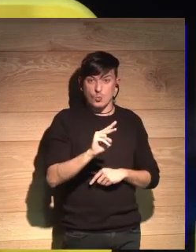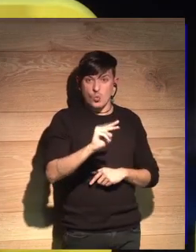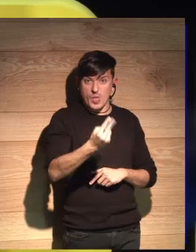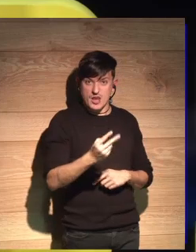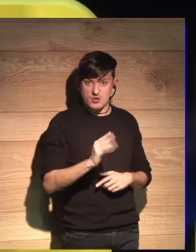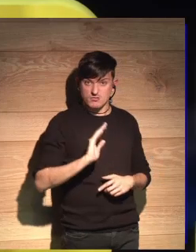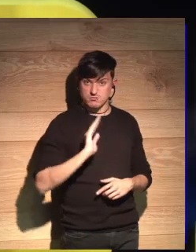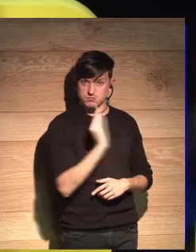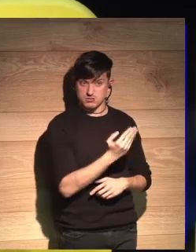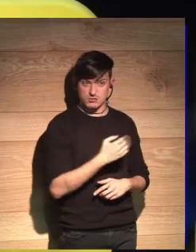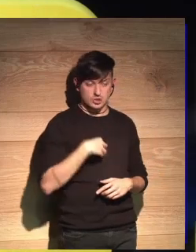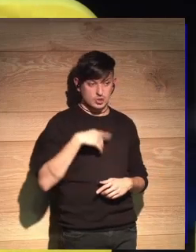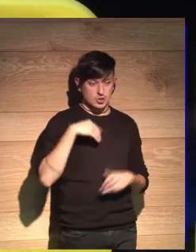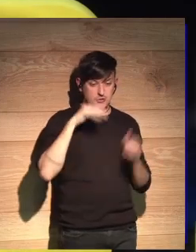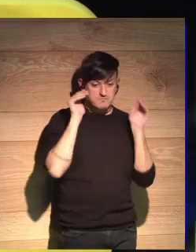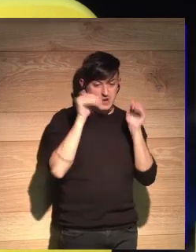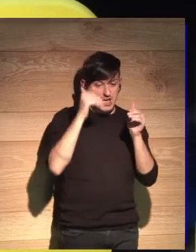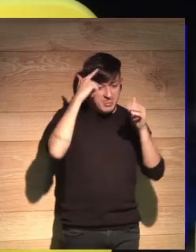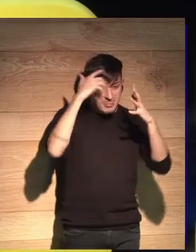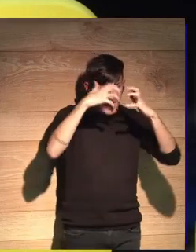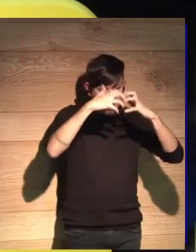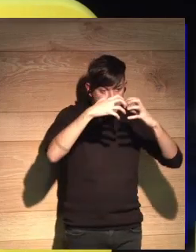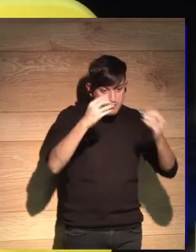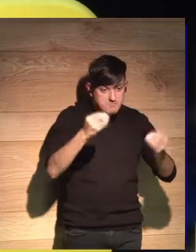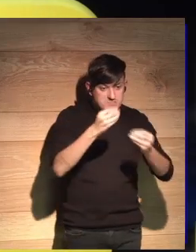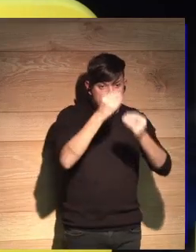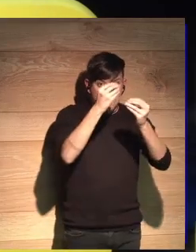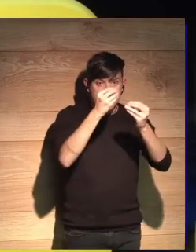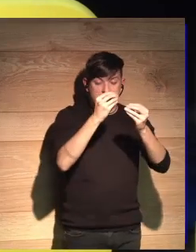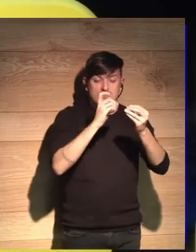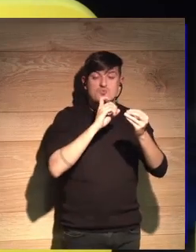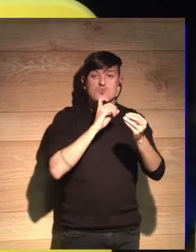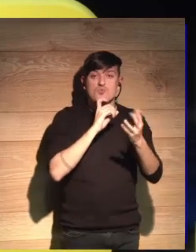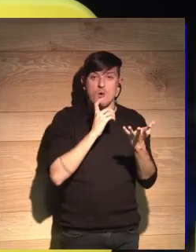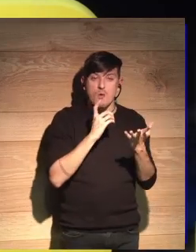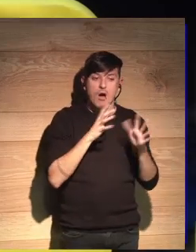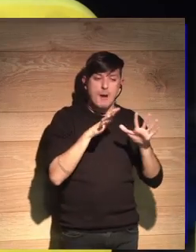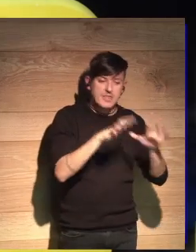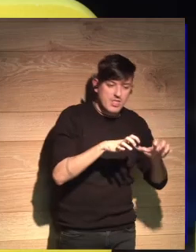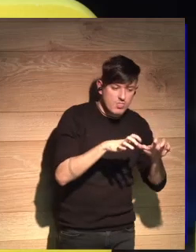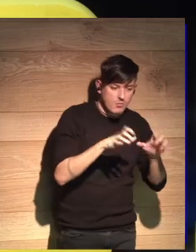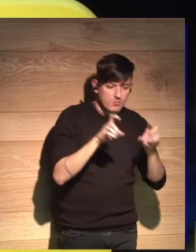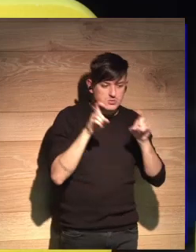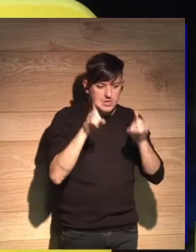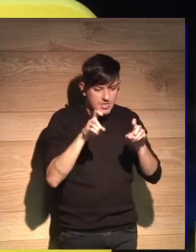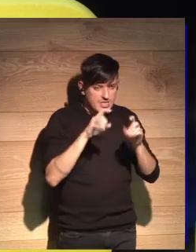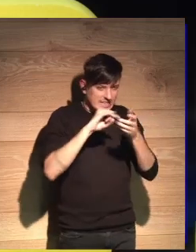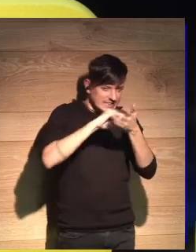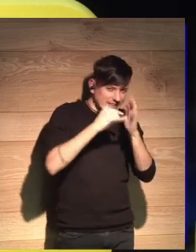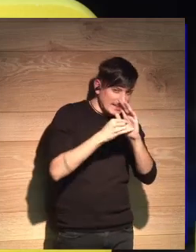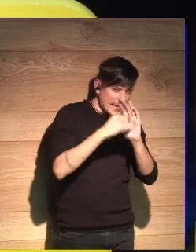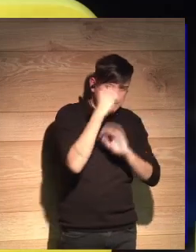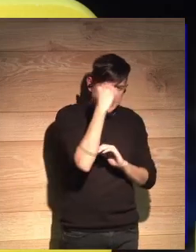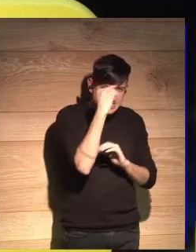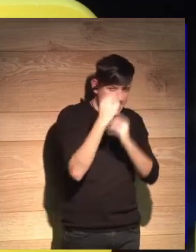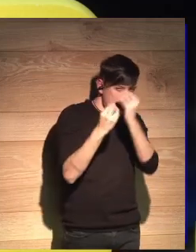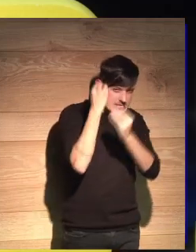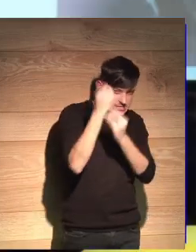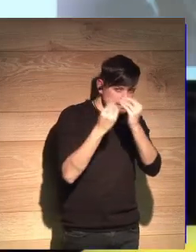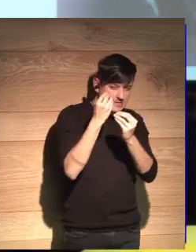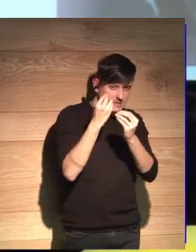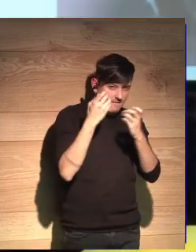brain not just by teaching and learning and mental techniques like the ars memoriam of antiquity, but also by